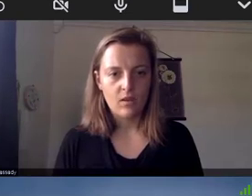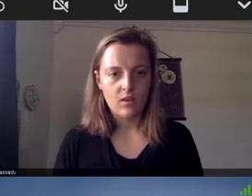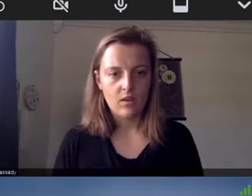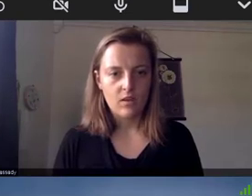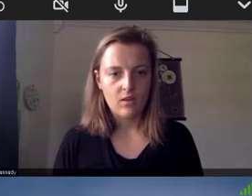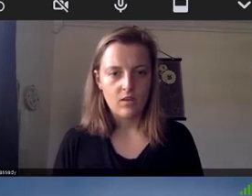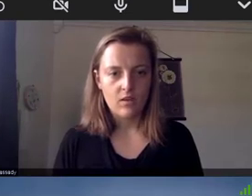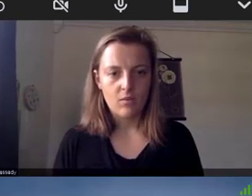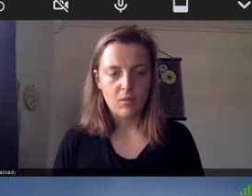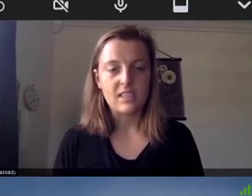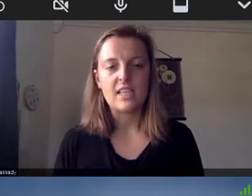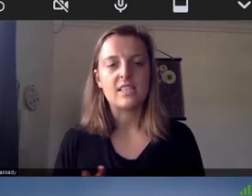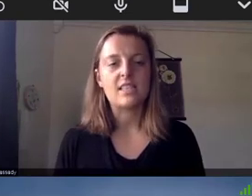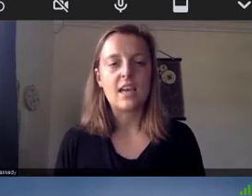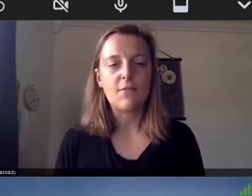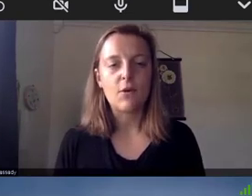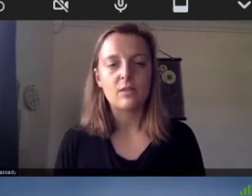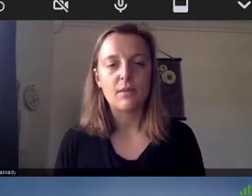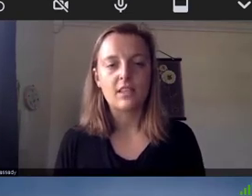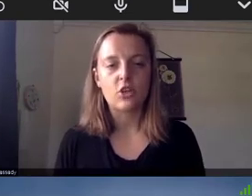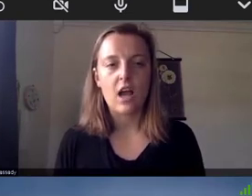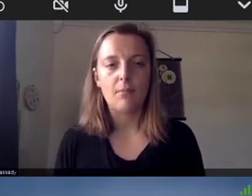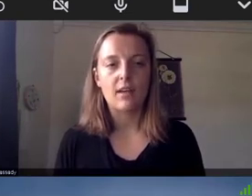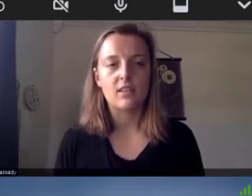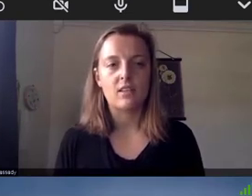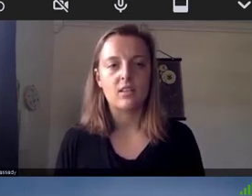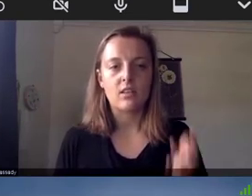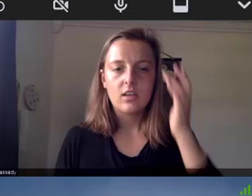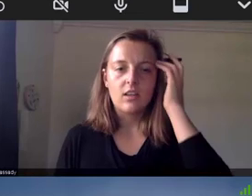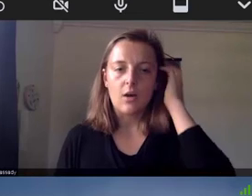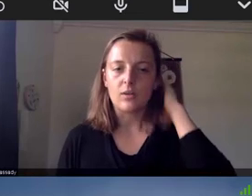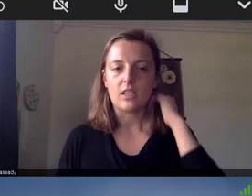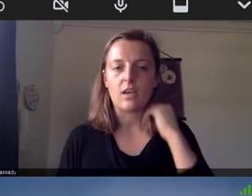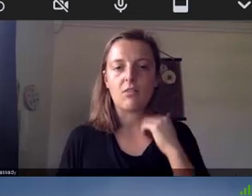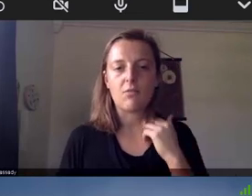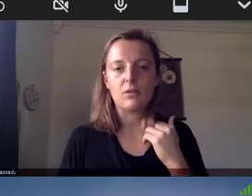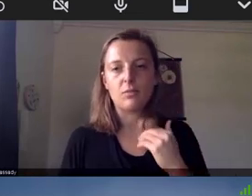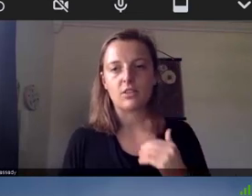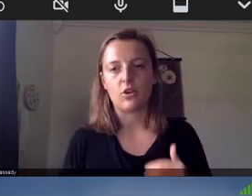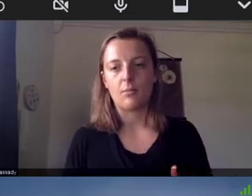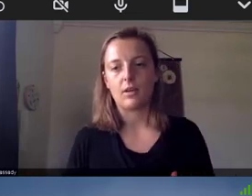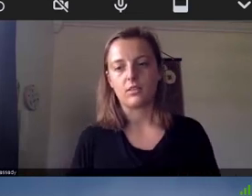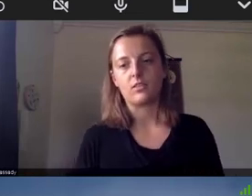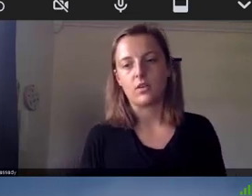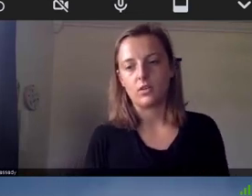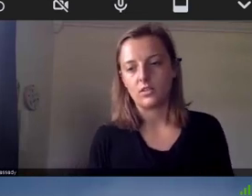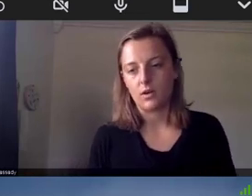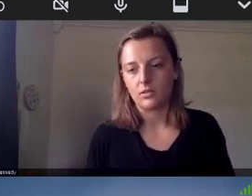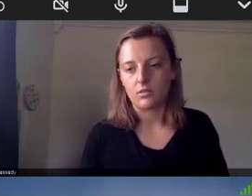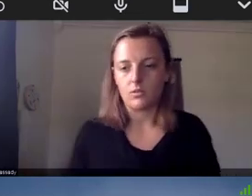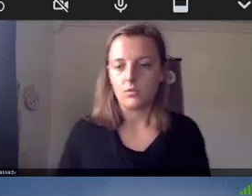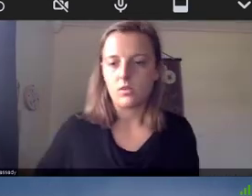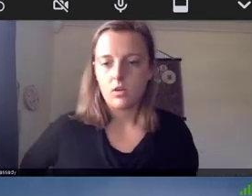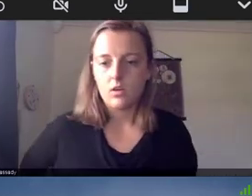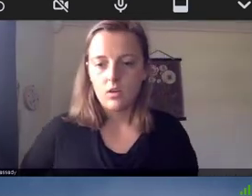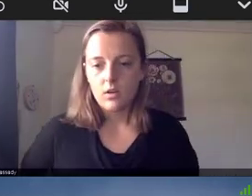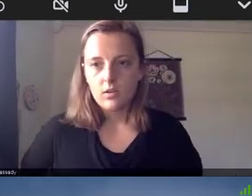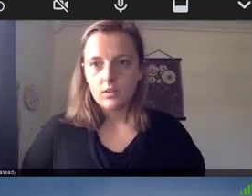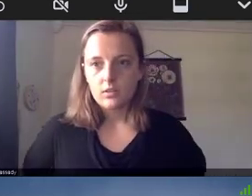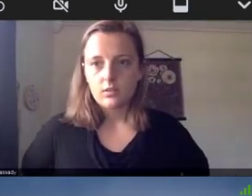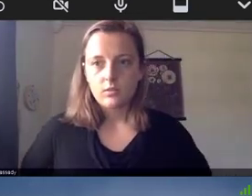Yeah, I would have to look at the particular problem. Didn't say if it was mixed or not mixed. That wasn't given if it was mixed or not mixed. So that's why I was